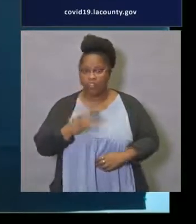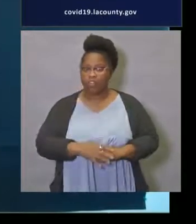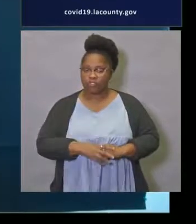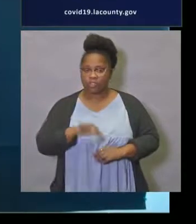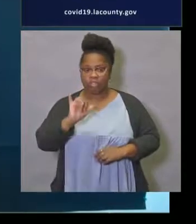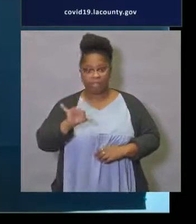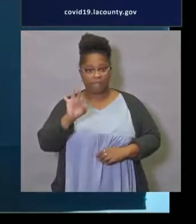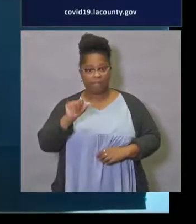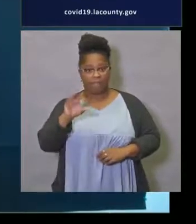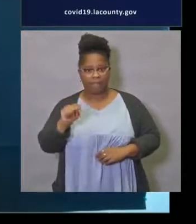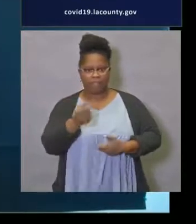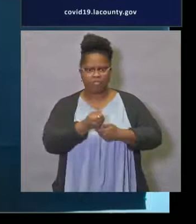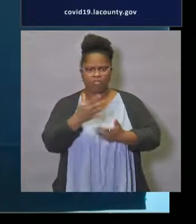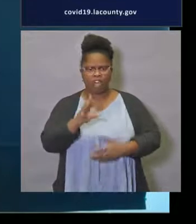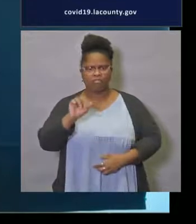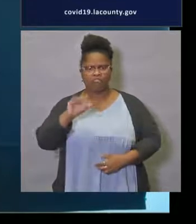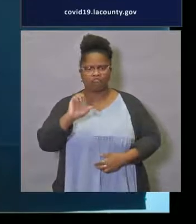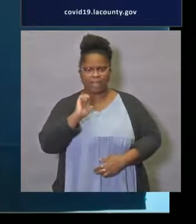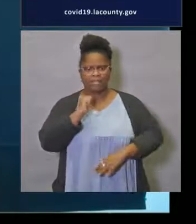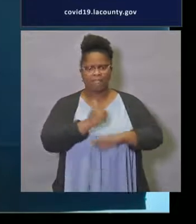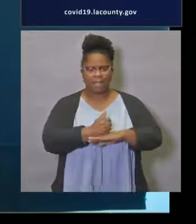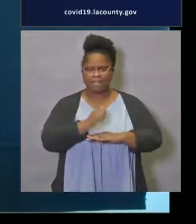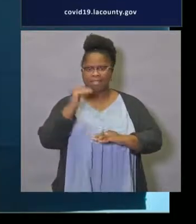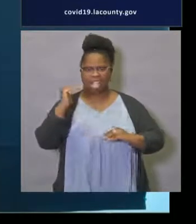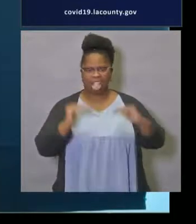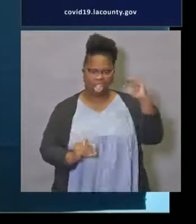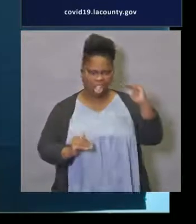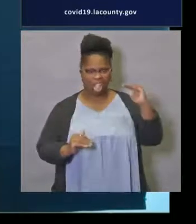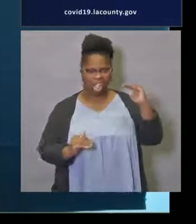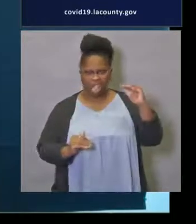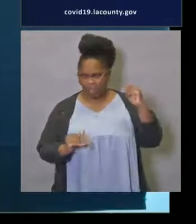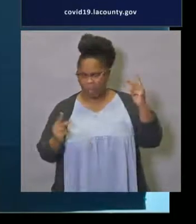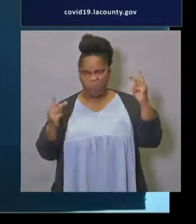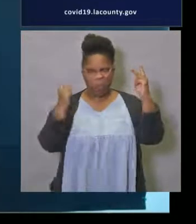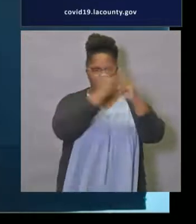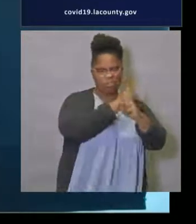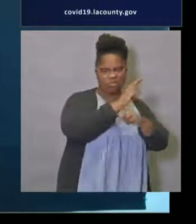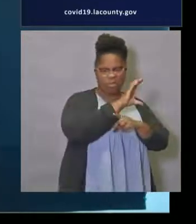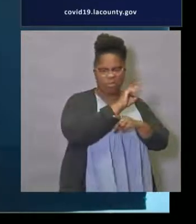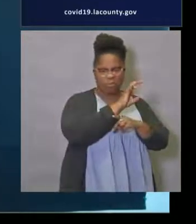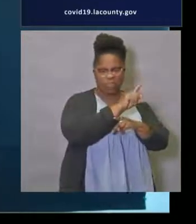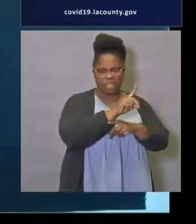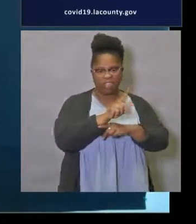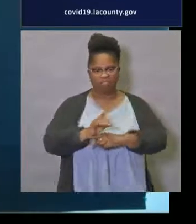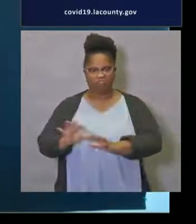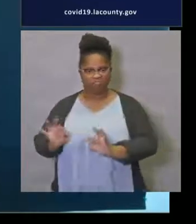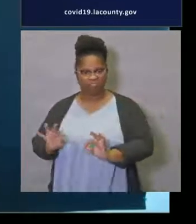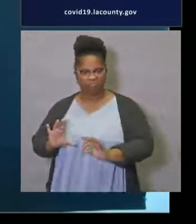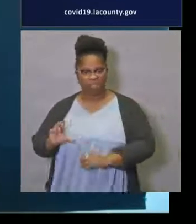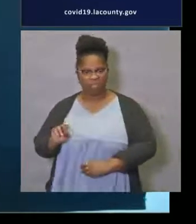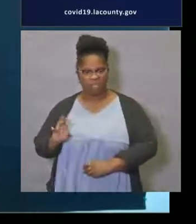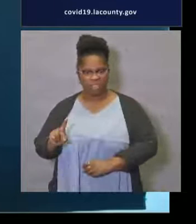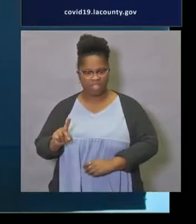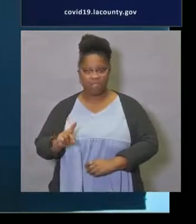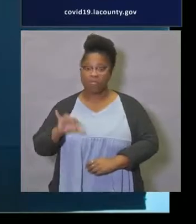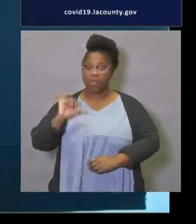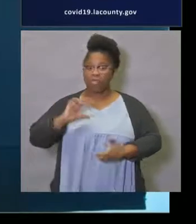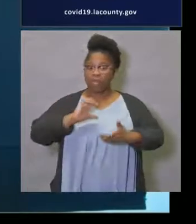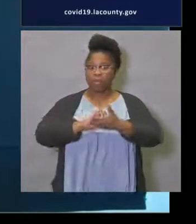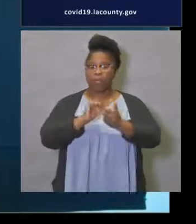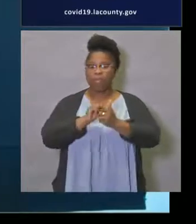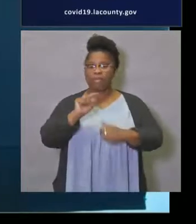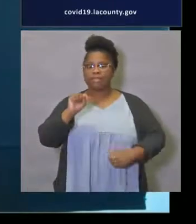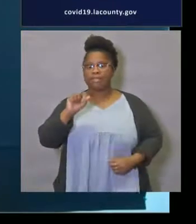that contributes to race-based inequalities with COVID-19. This partnership with the Tabernacle